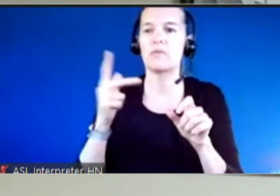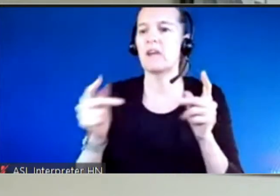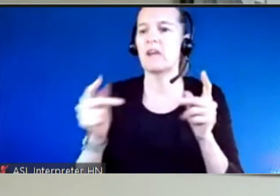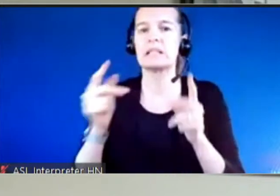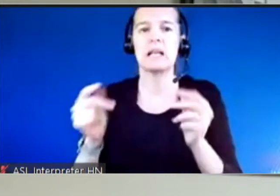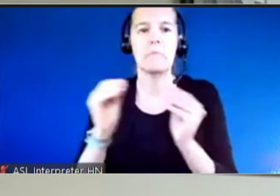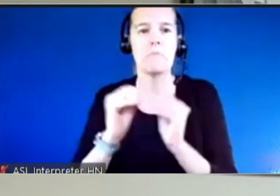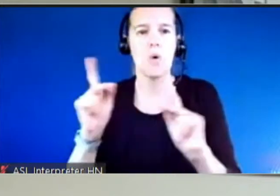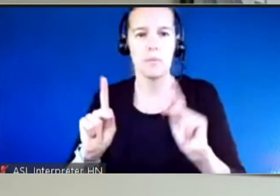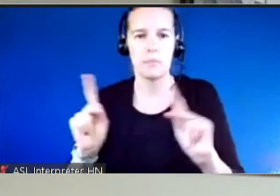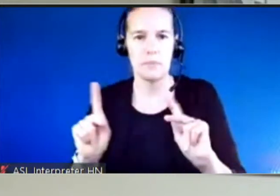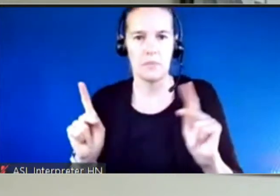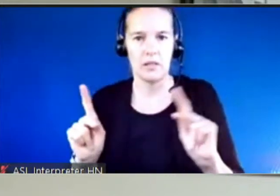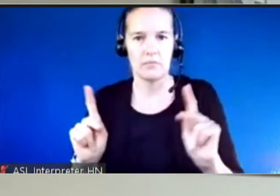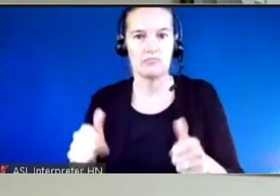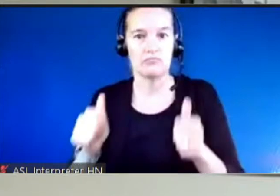community.